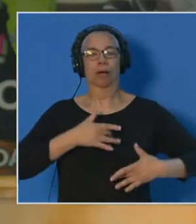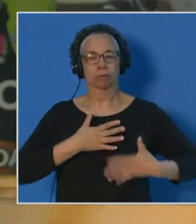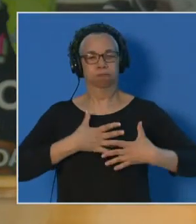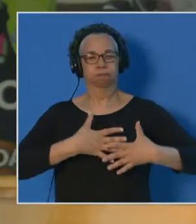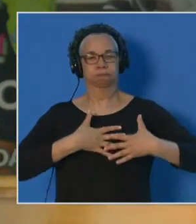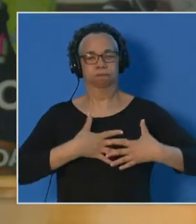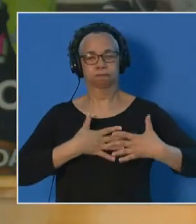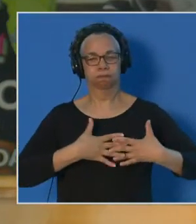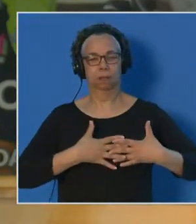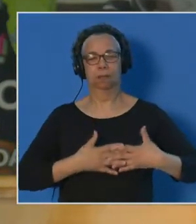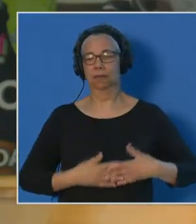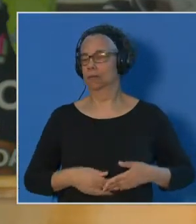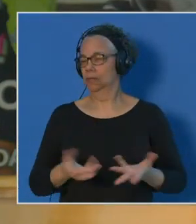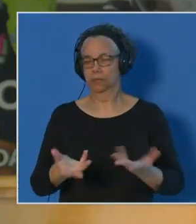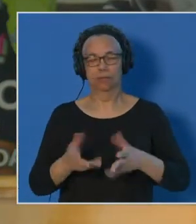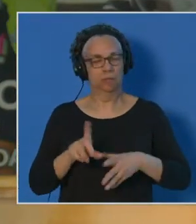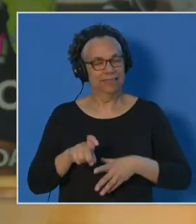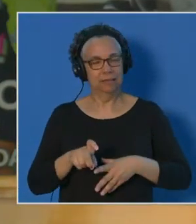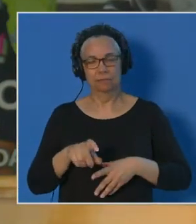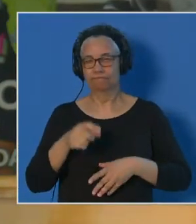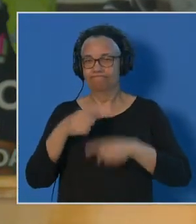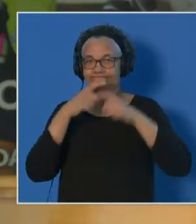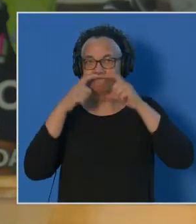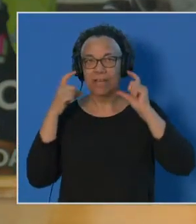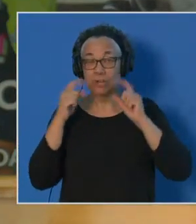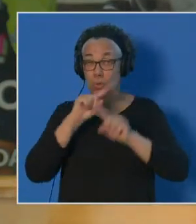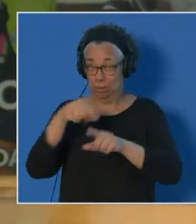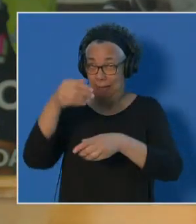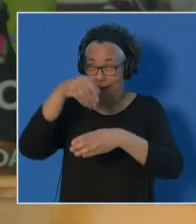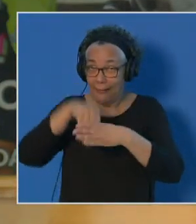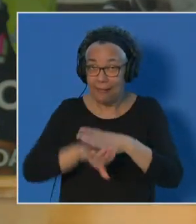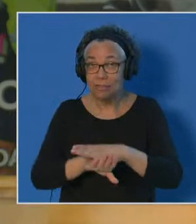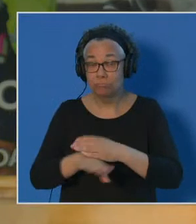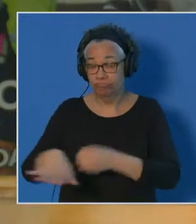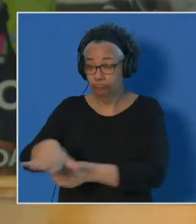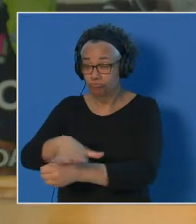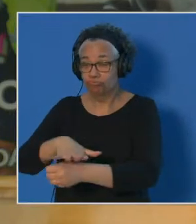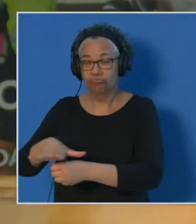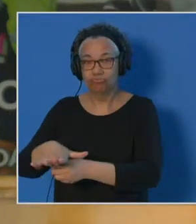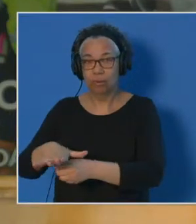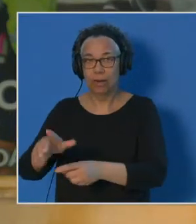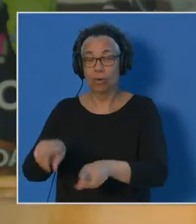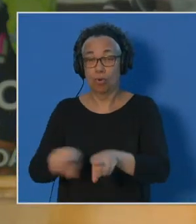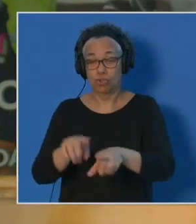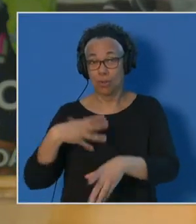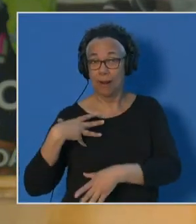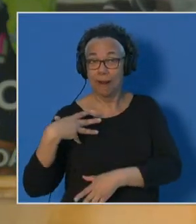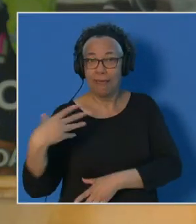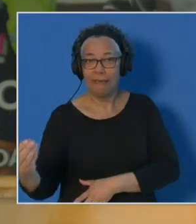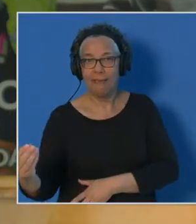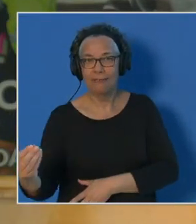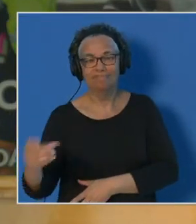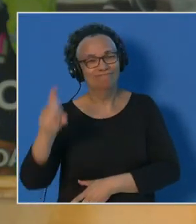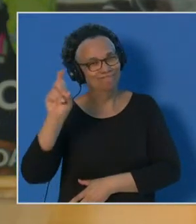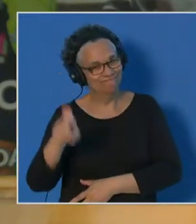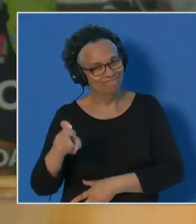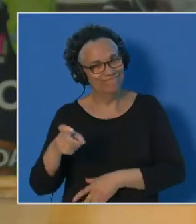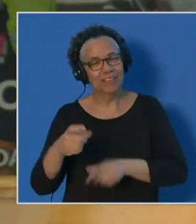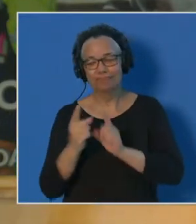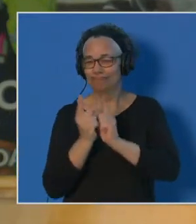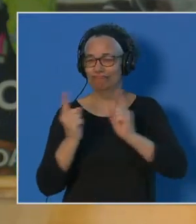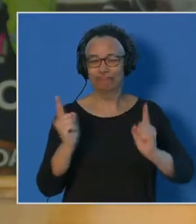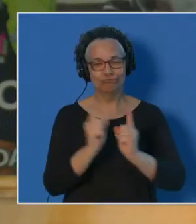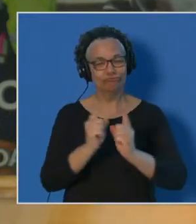no requirement to wear a mask. When you enter the facility, obviously, and when you depart the facility, there is the requirement to continue with